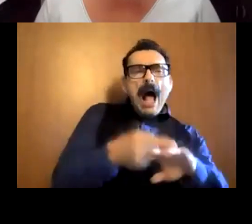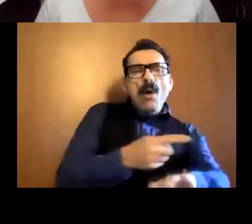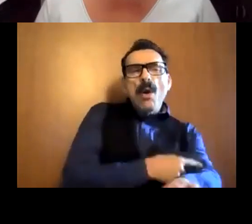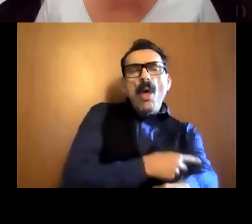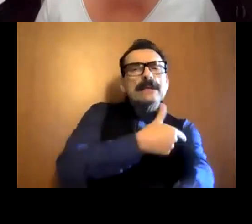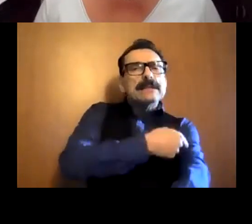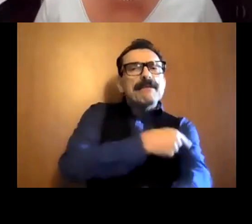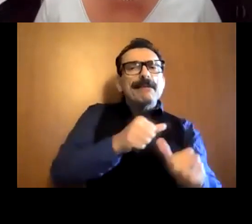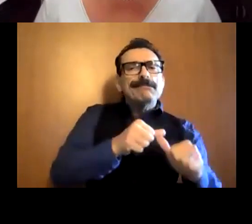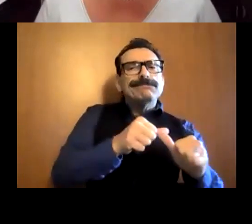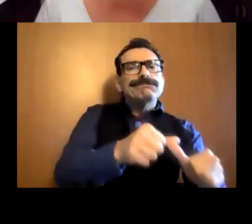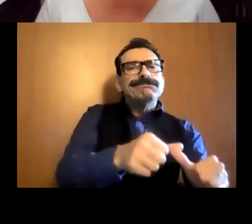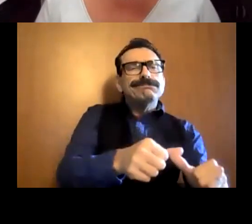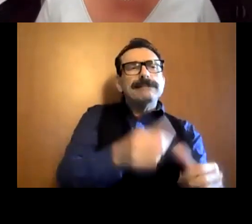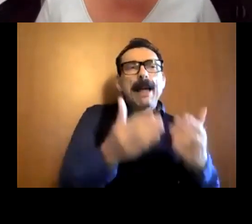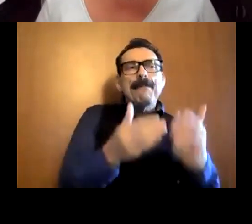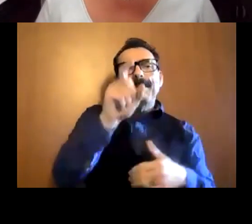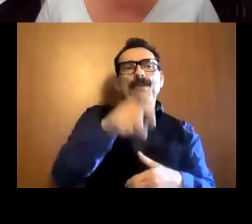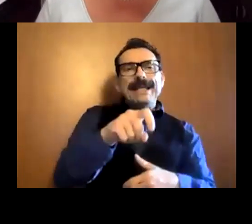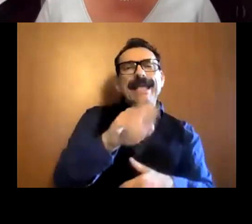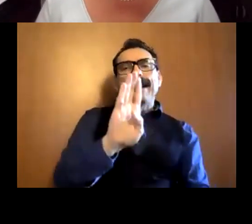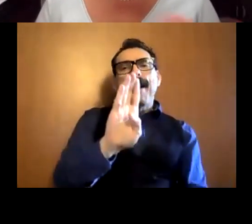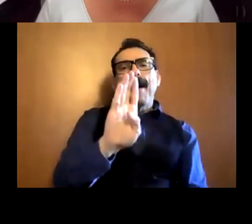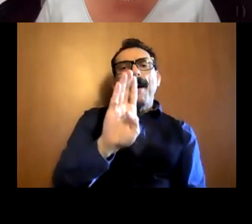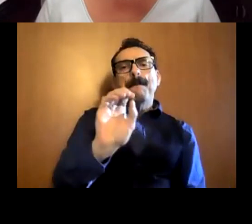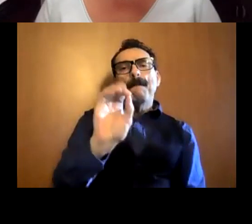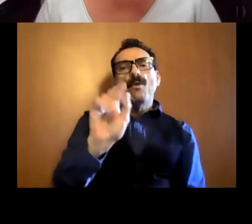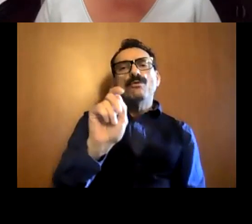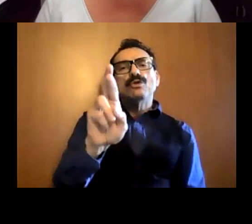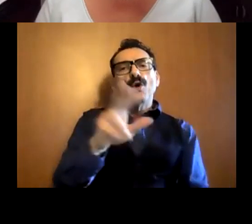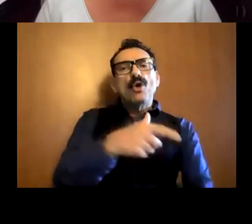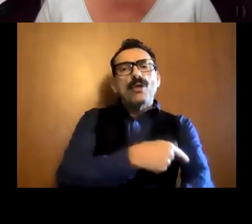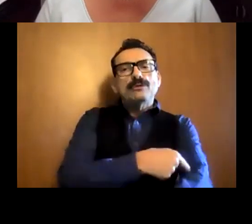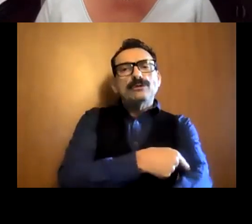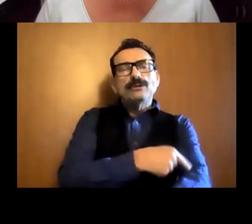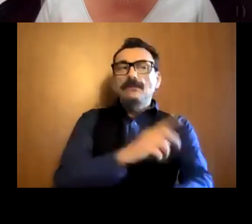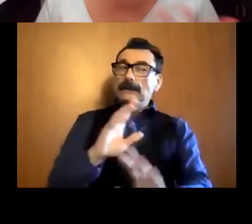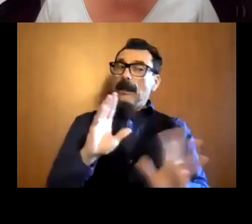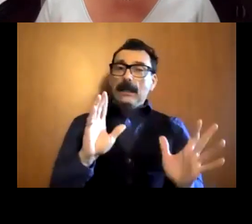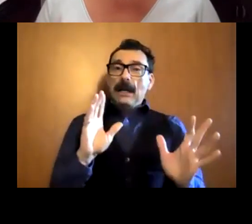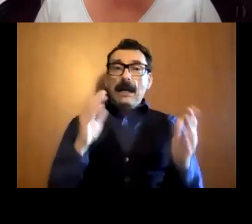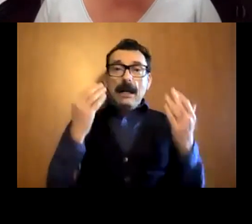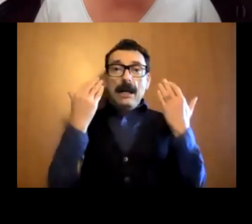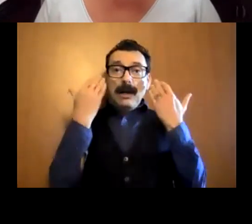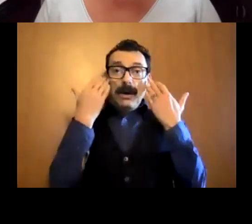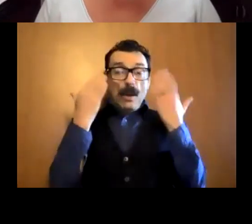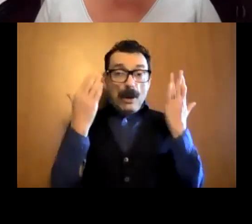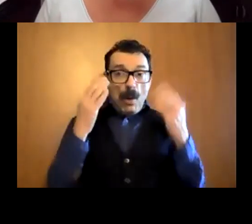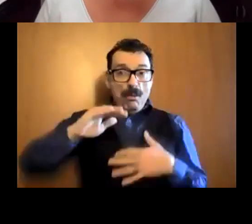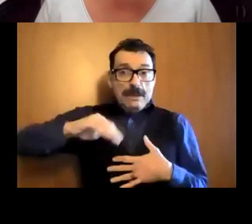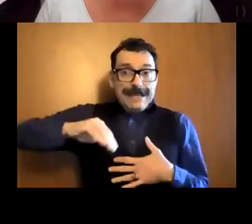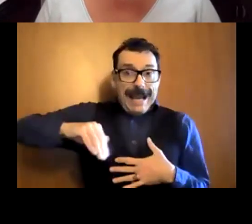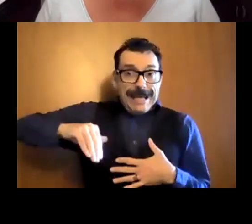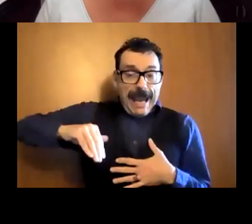that that's not the case, but that's not a guarantee. And so I think that's where that question comes up, that, we're never going to reach